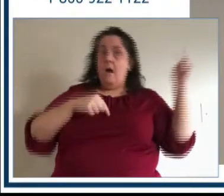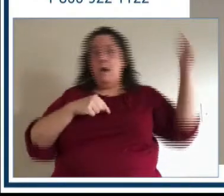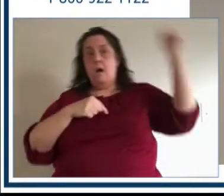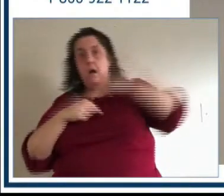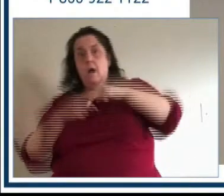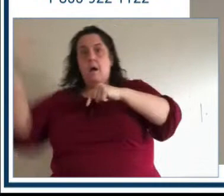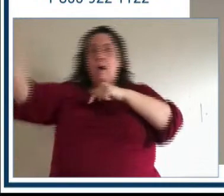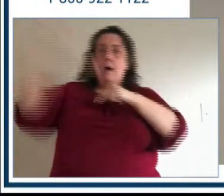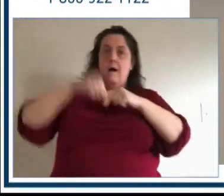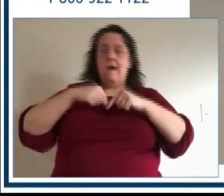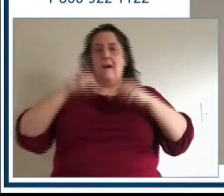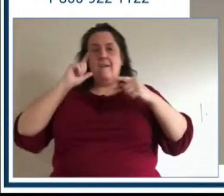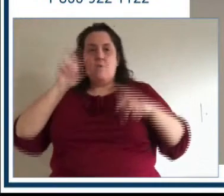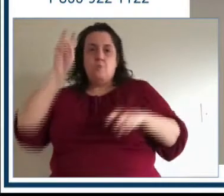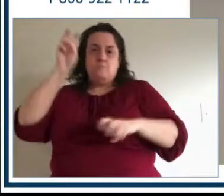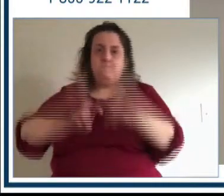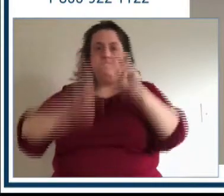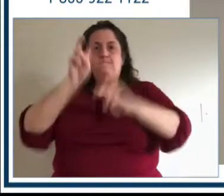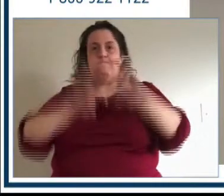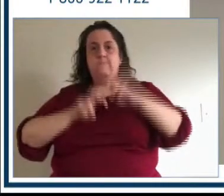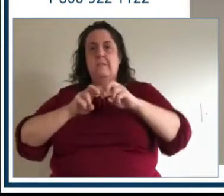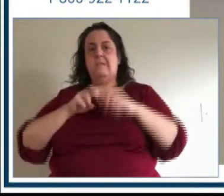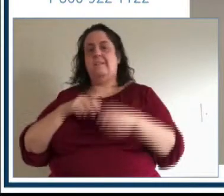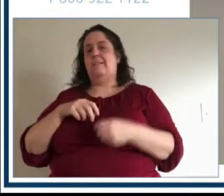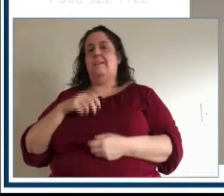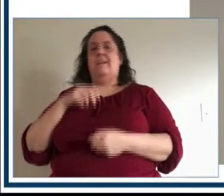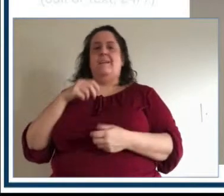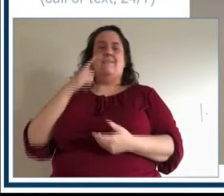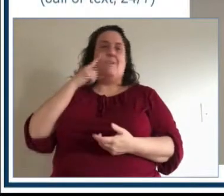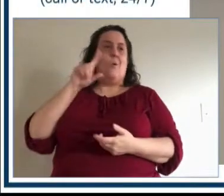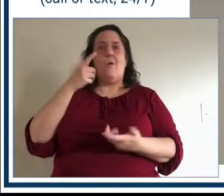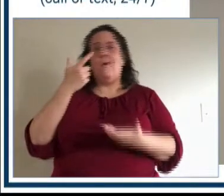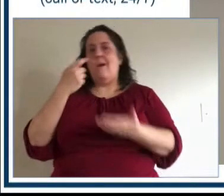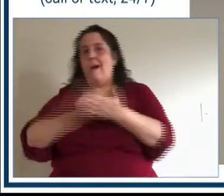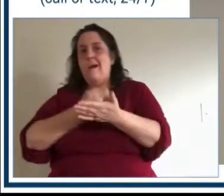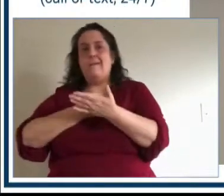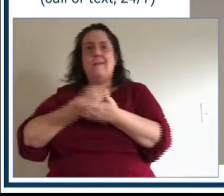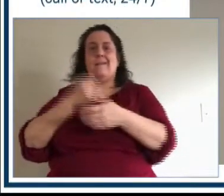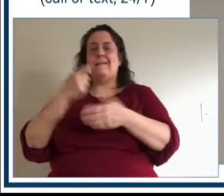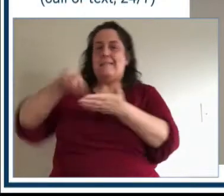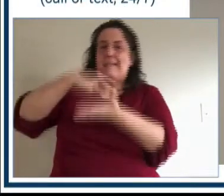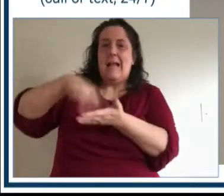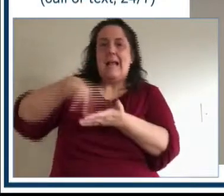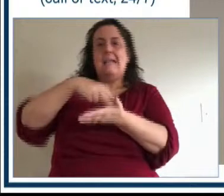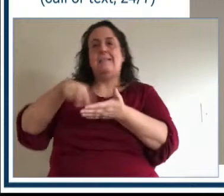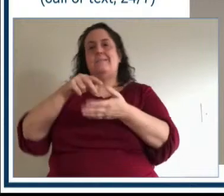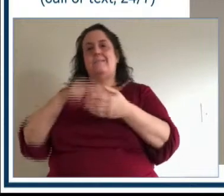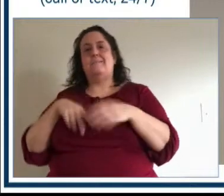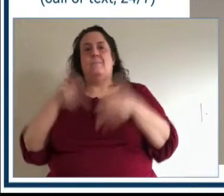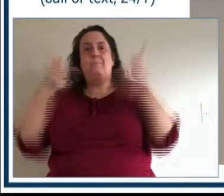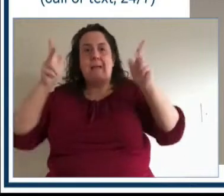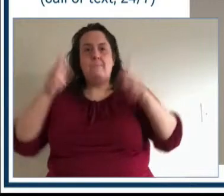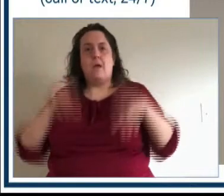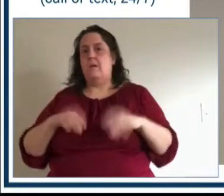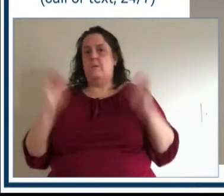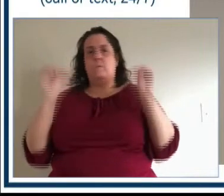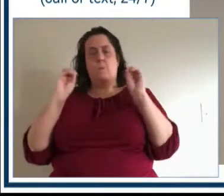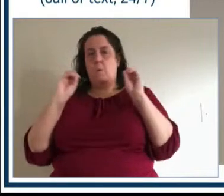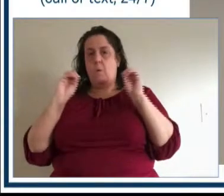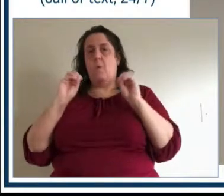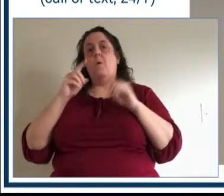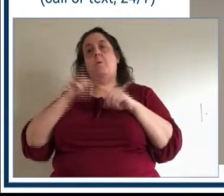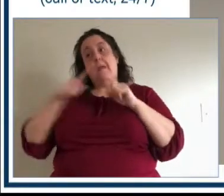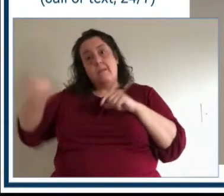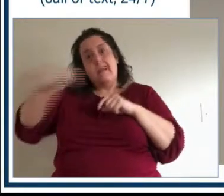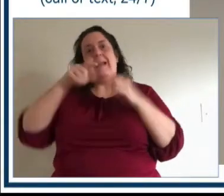or a hockey tournament or for a dance competition. But still, they can practice and they can have their individual games and